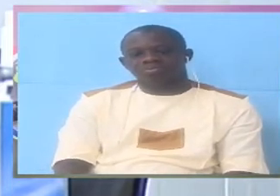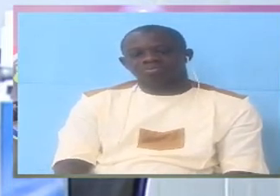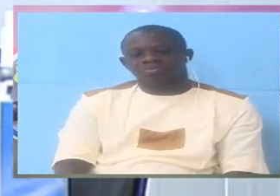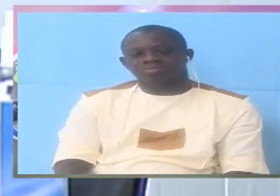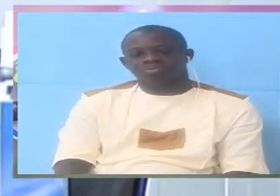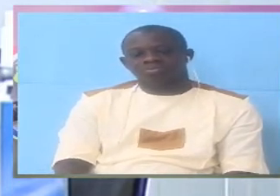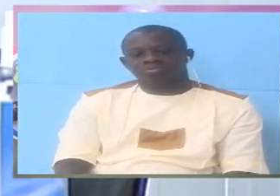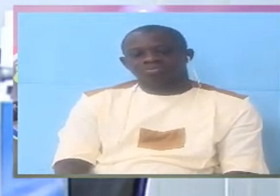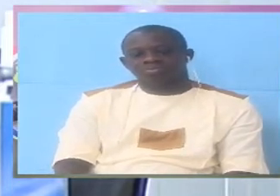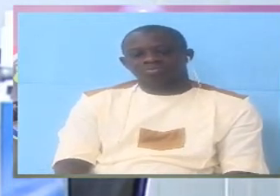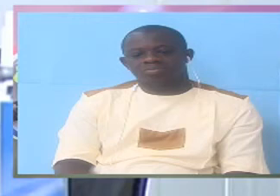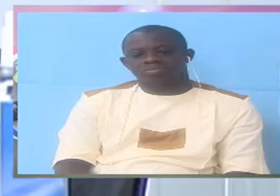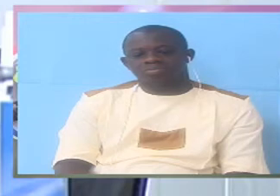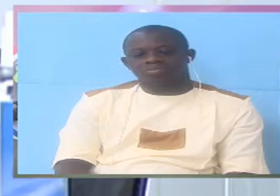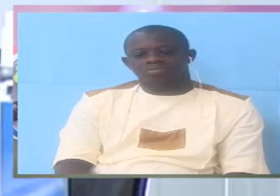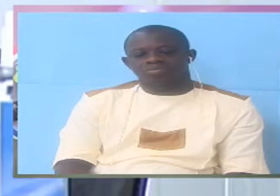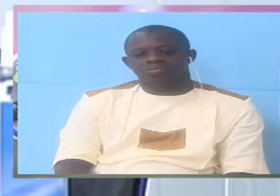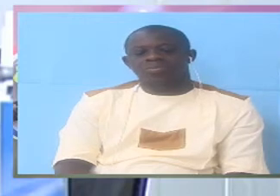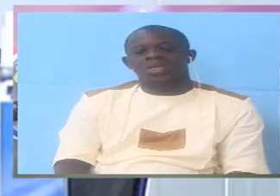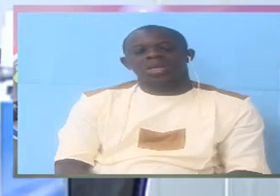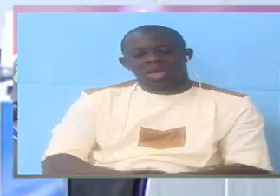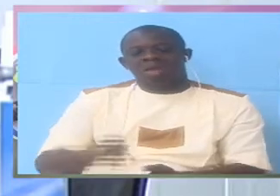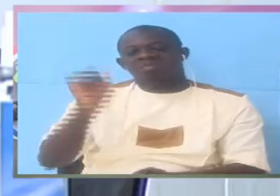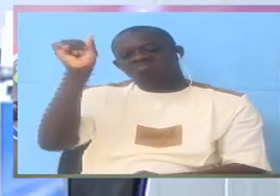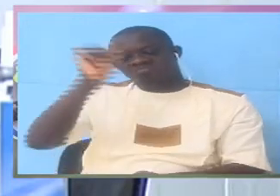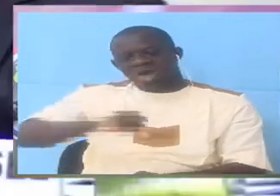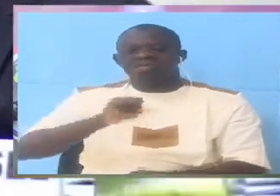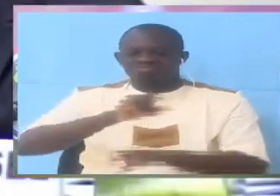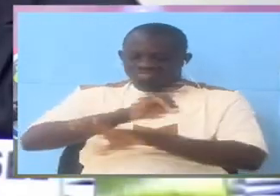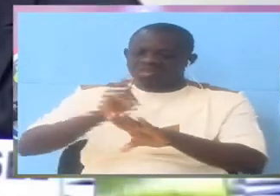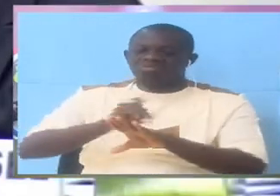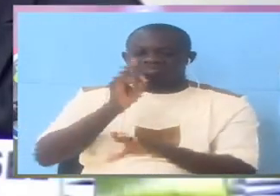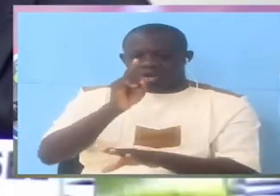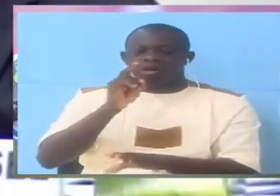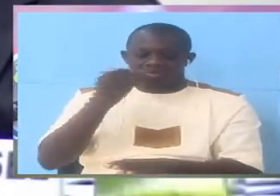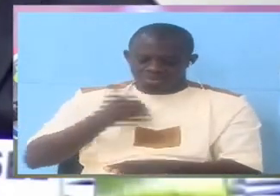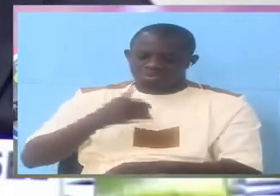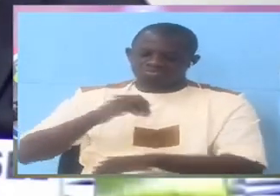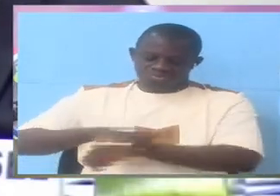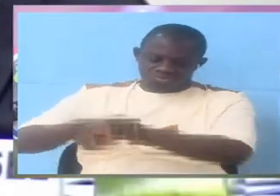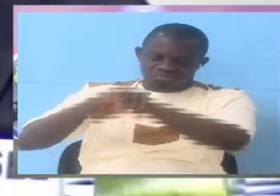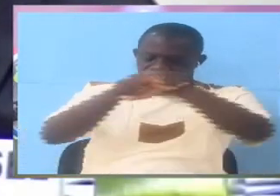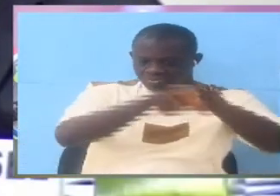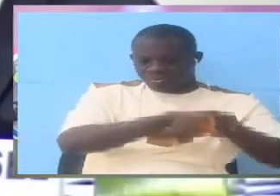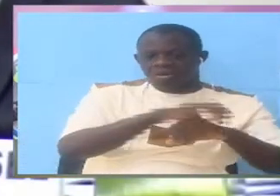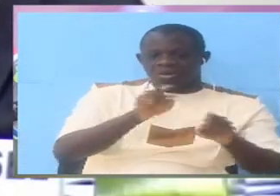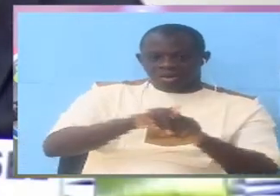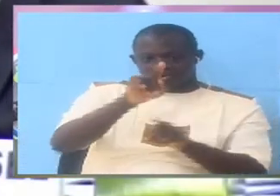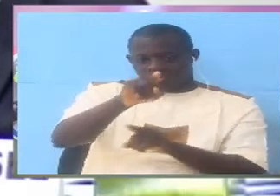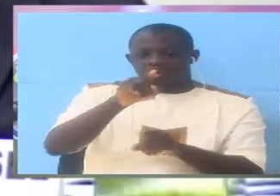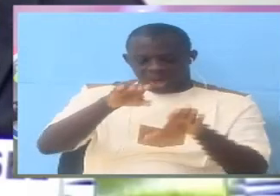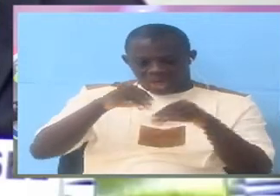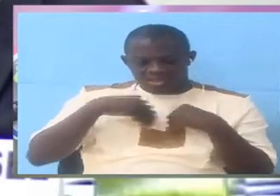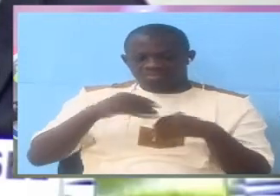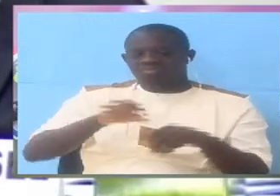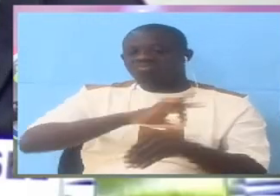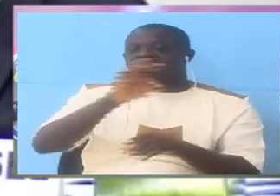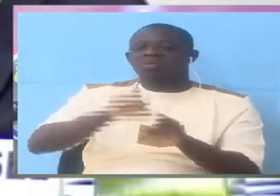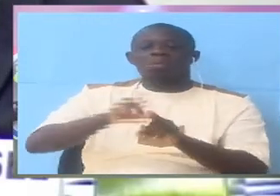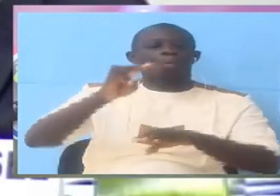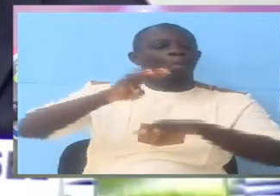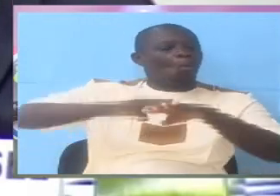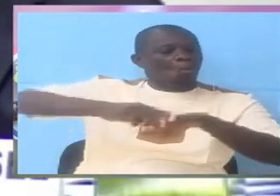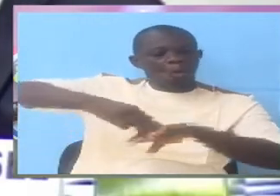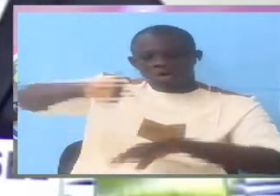It's a horrible place, but people were taken there. But you would accept that it's the most horrible place we have in Gambia.